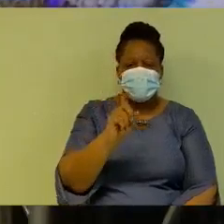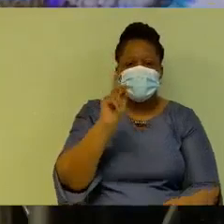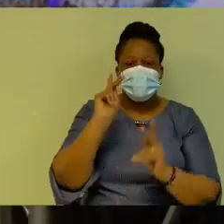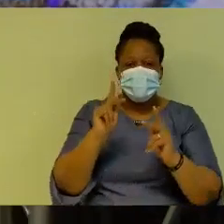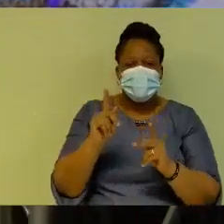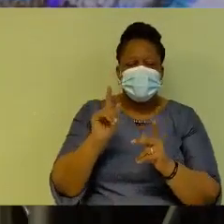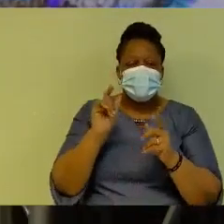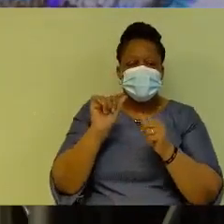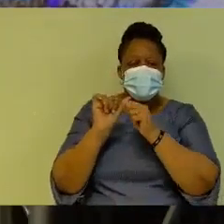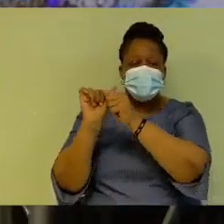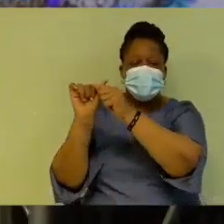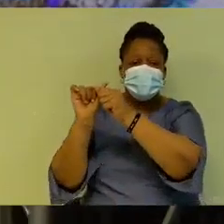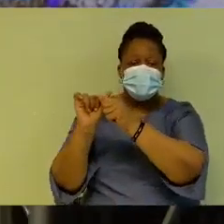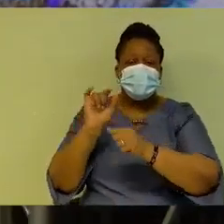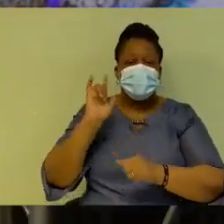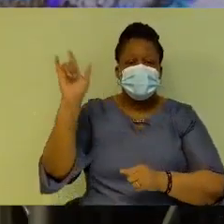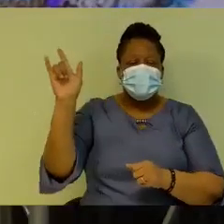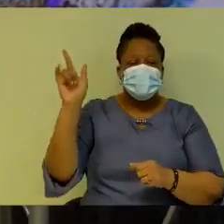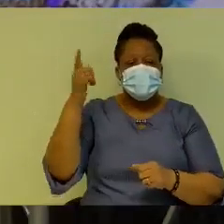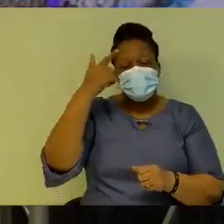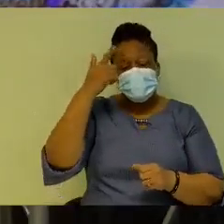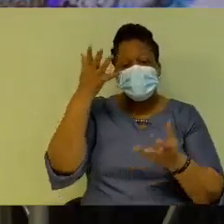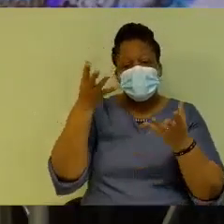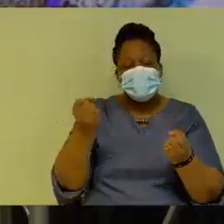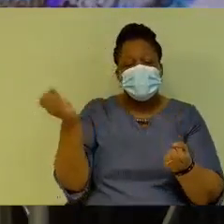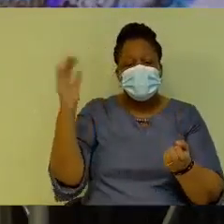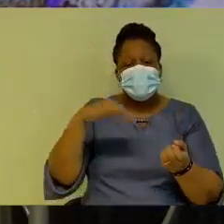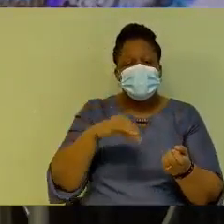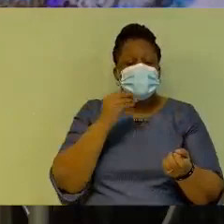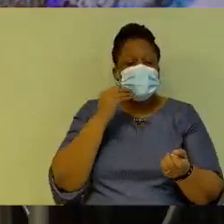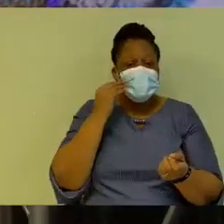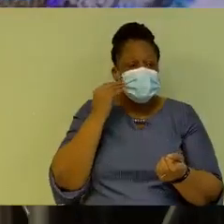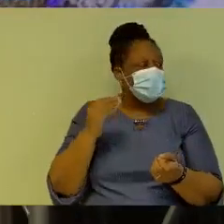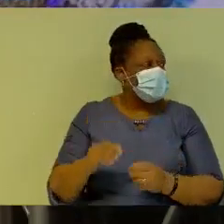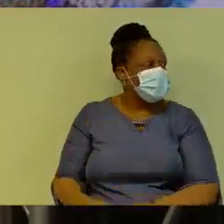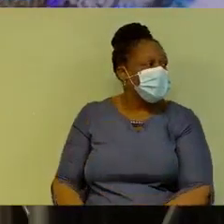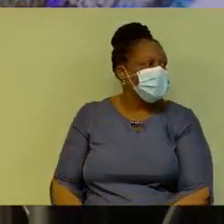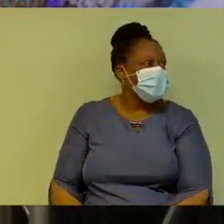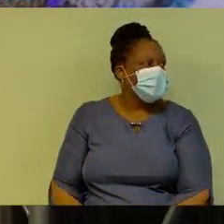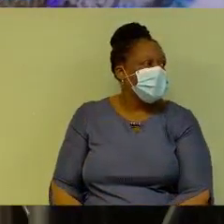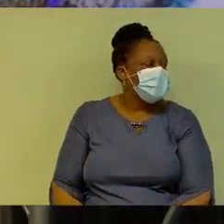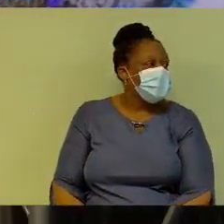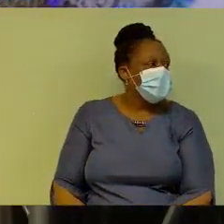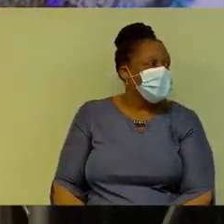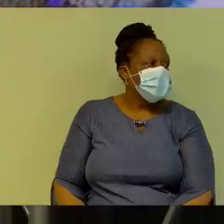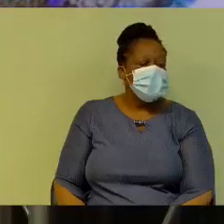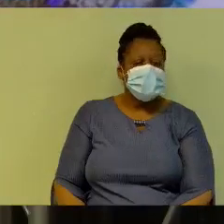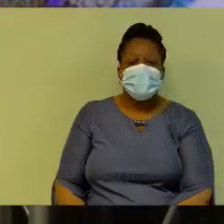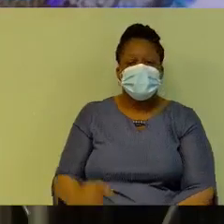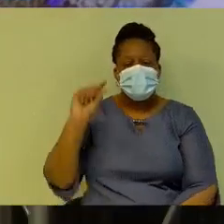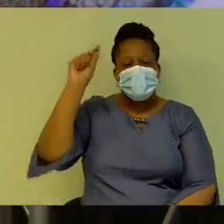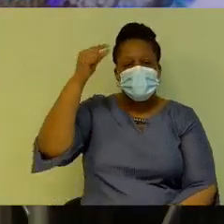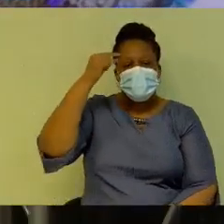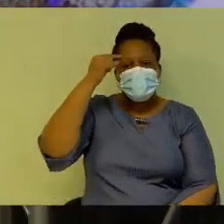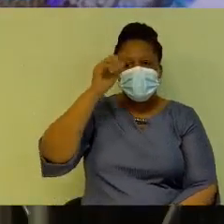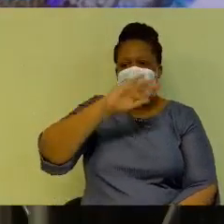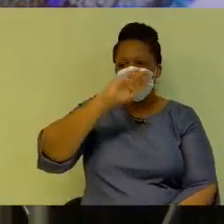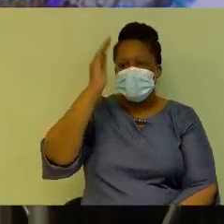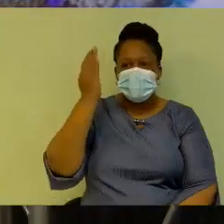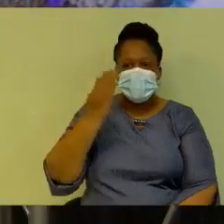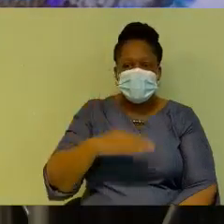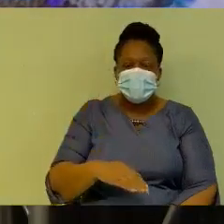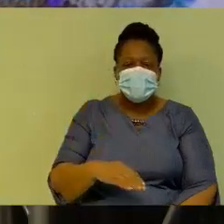may be stranded overseas. I just wanted to establish for the record that the government of St. Kitts and Nevis has never